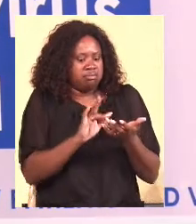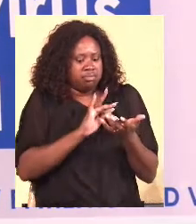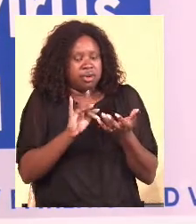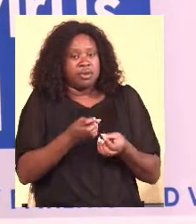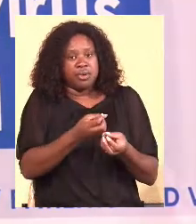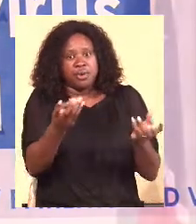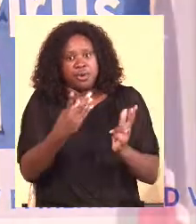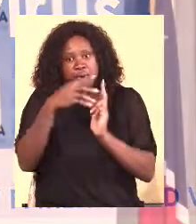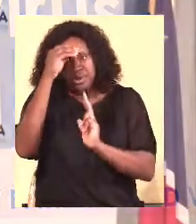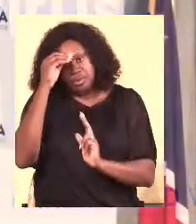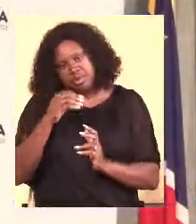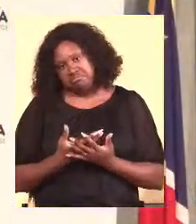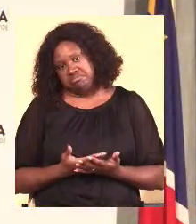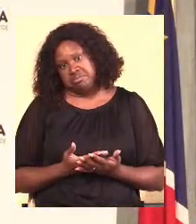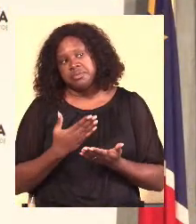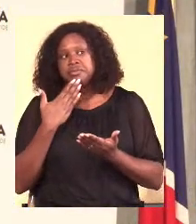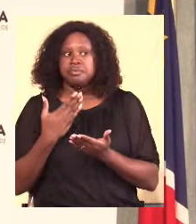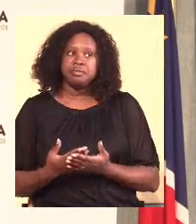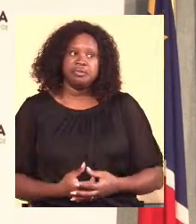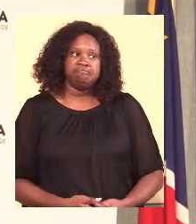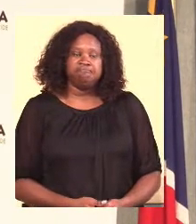Thank you. Thank you.